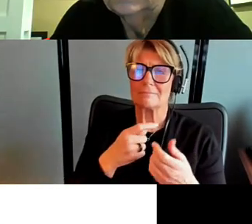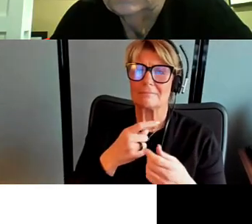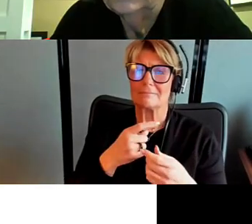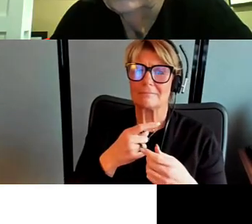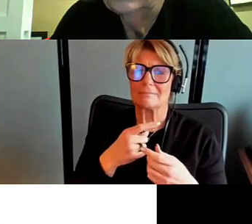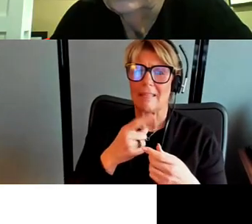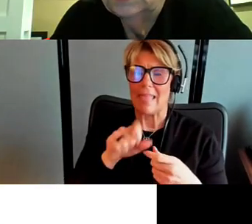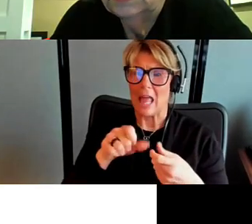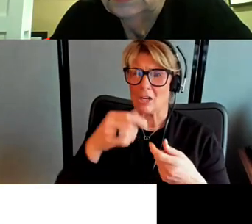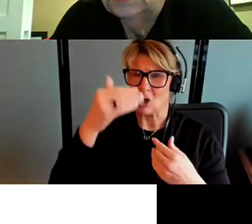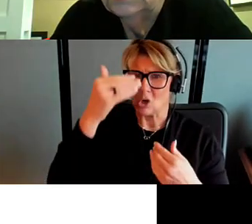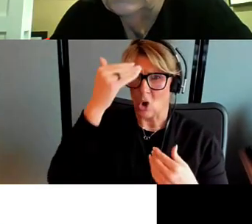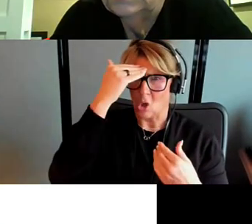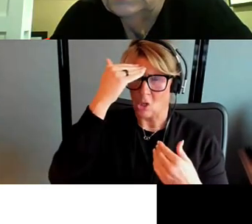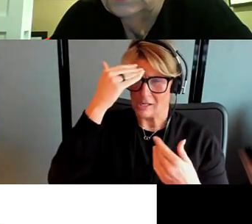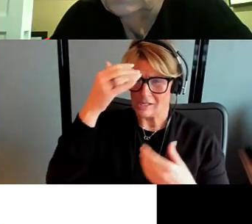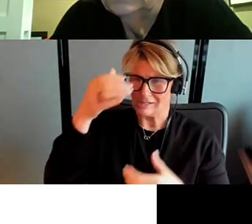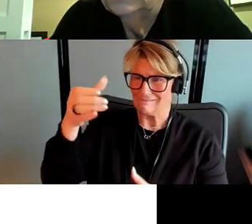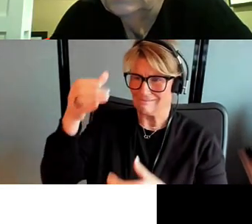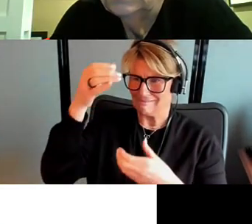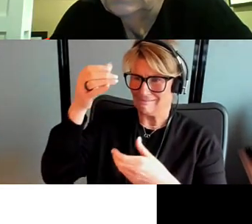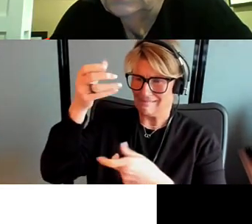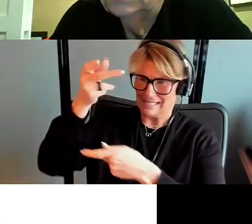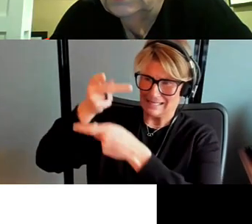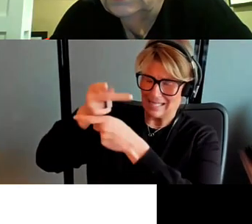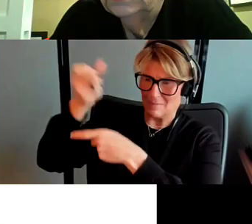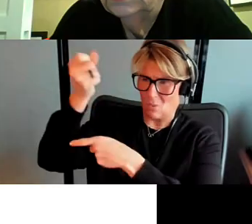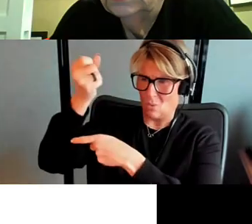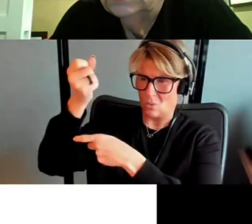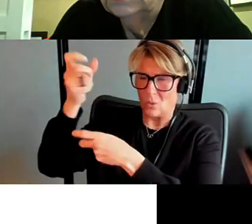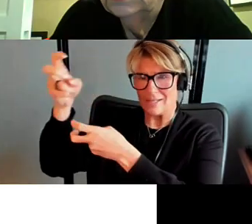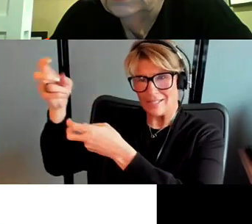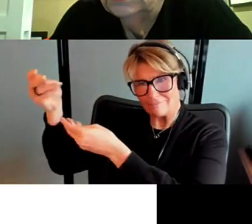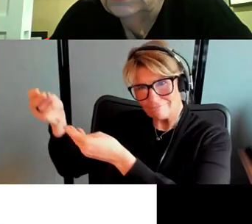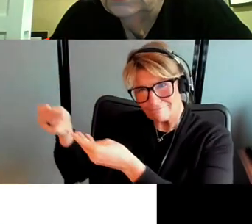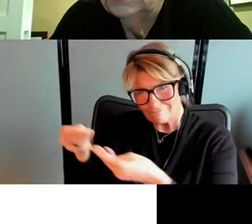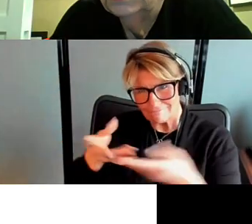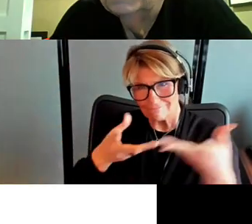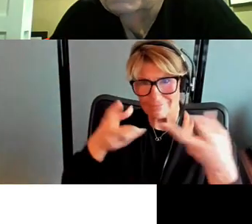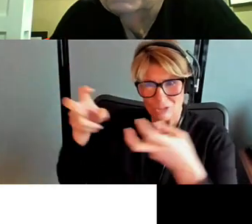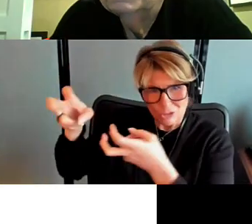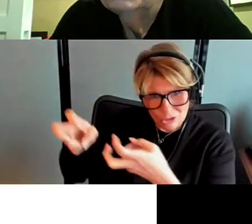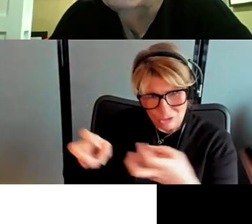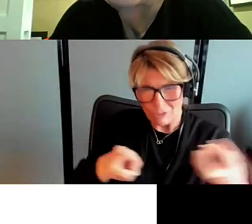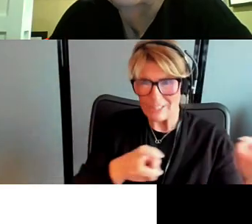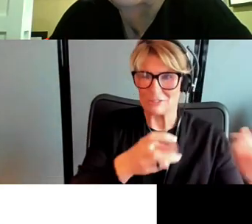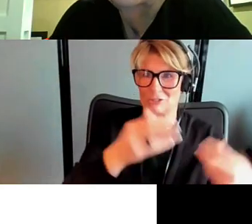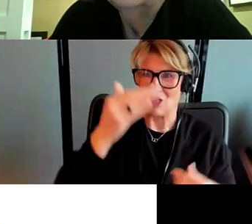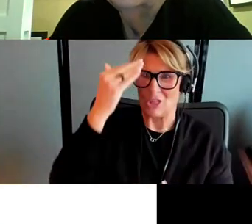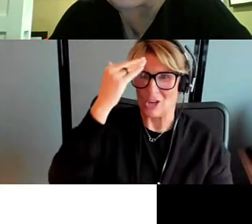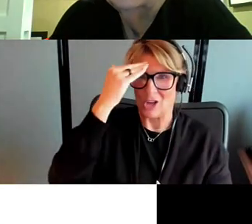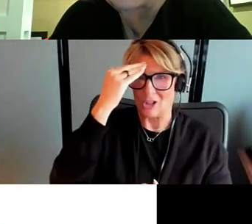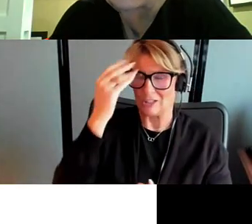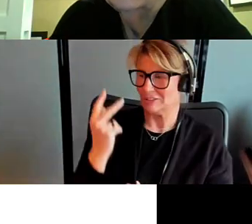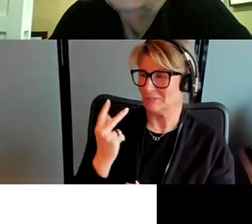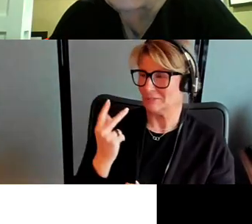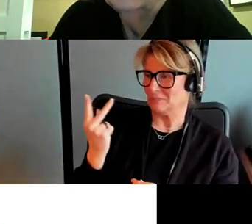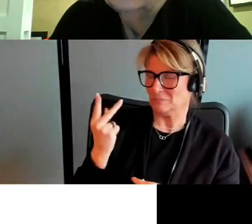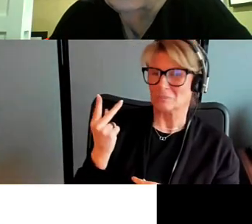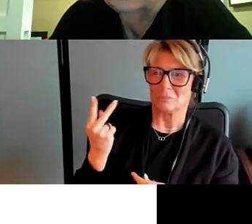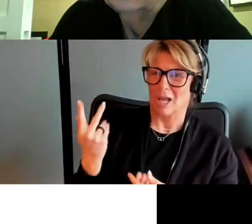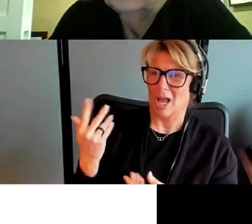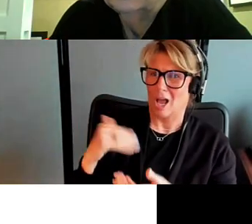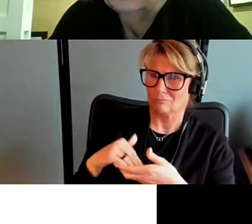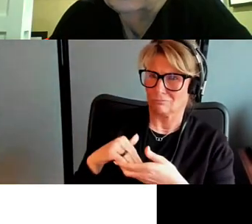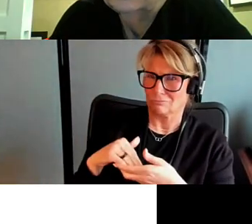knowledge. And me and Susan, I think the pair was great. I mean, just telling you about our experience, because I was a newbie while